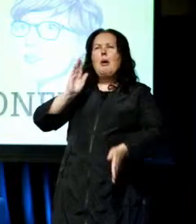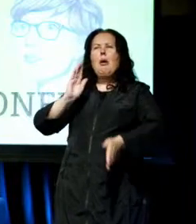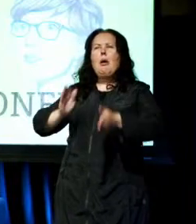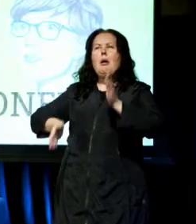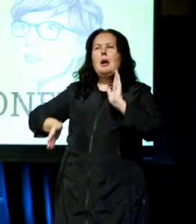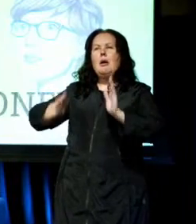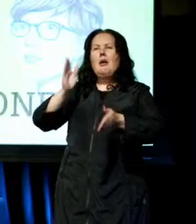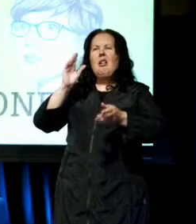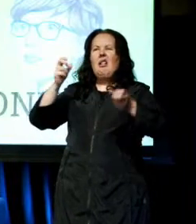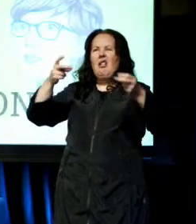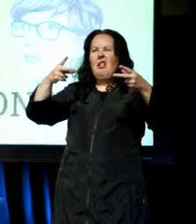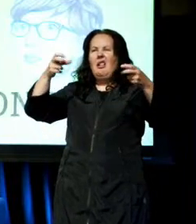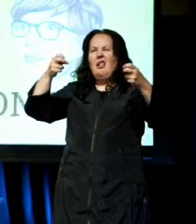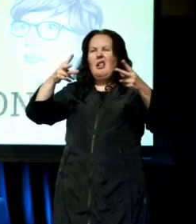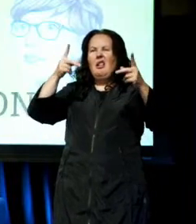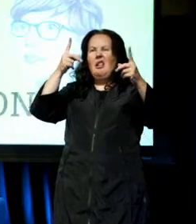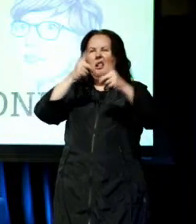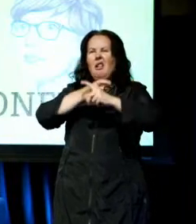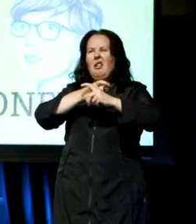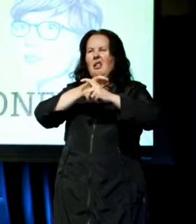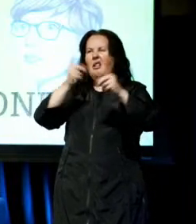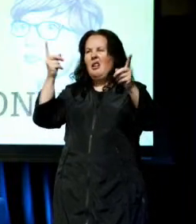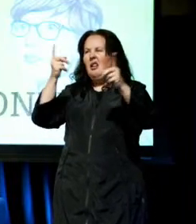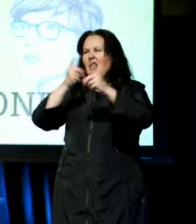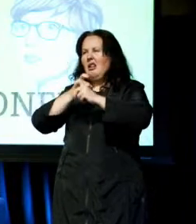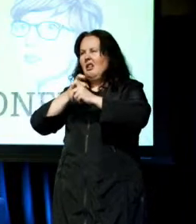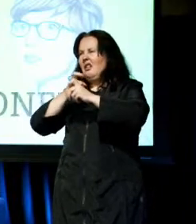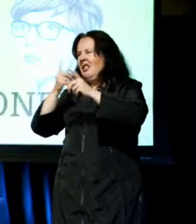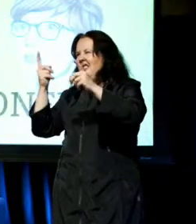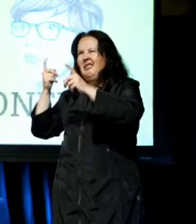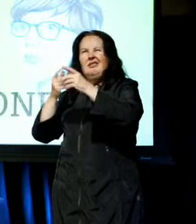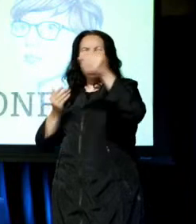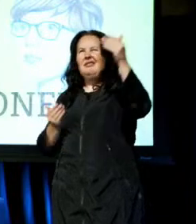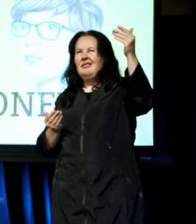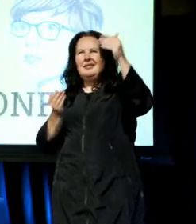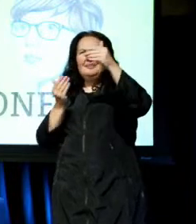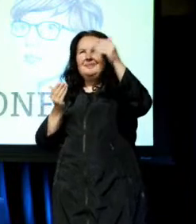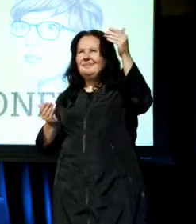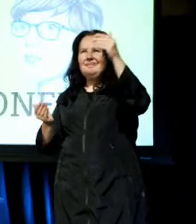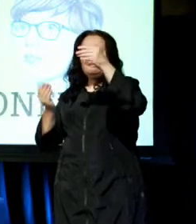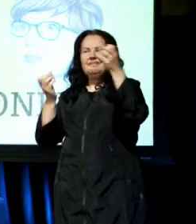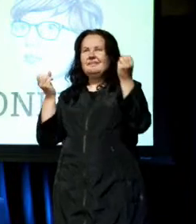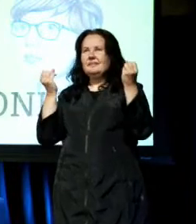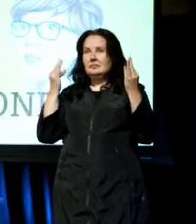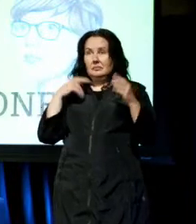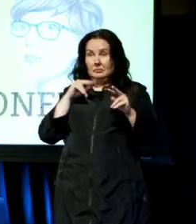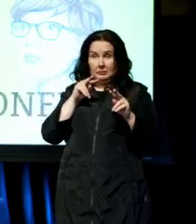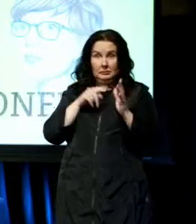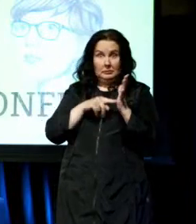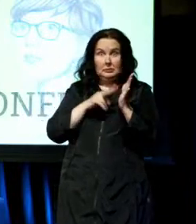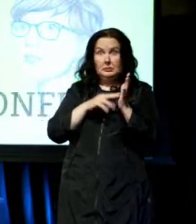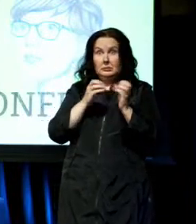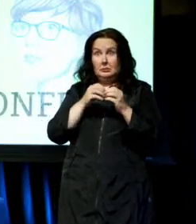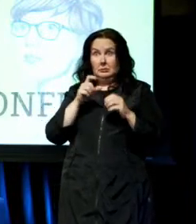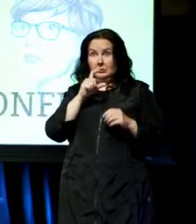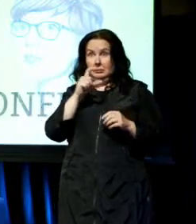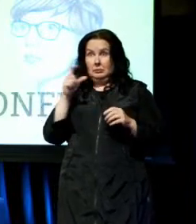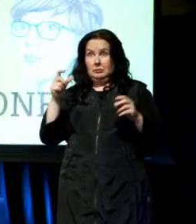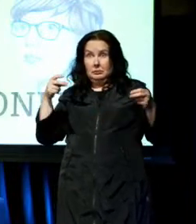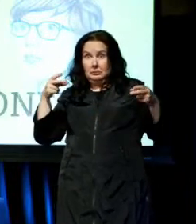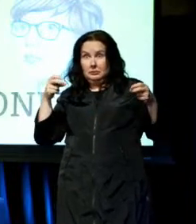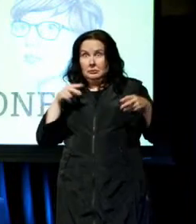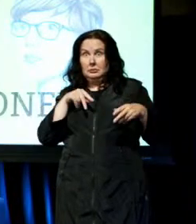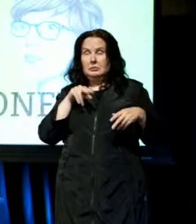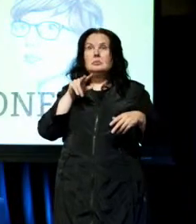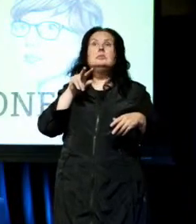captions, where half the words. I watch a lot of TV with captions on, closed captions, and got like if I couldn't also hear